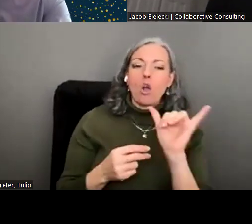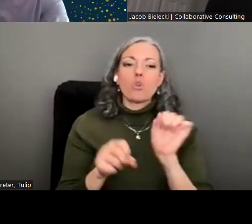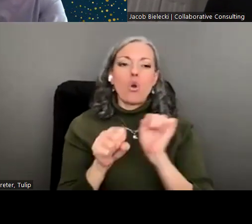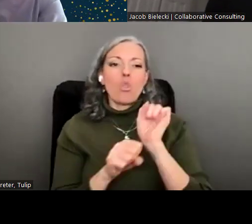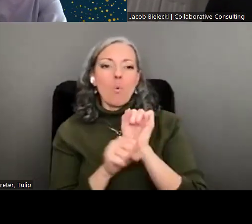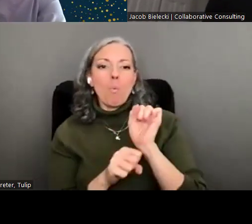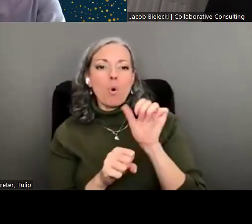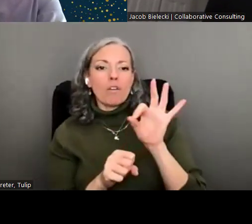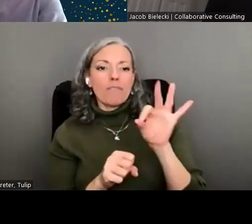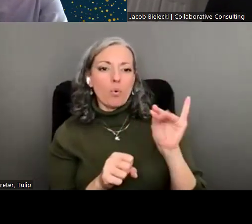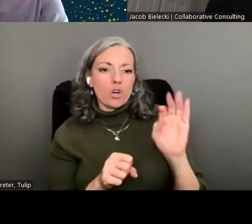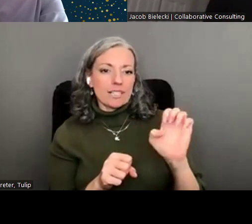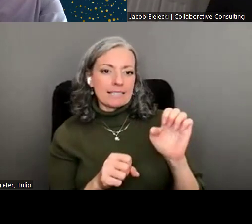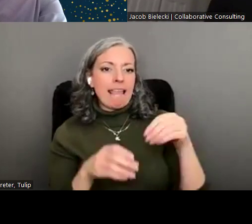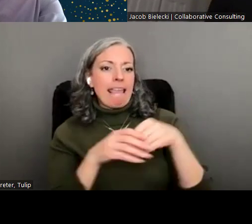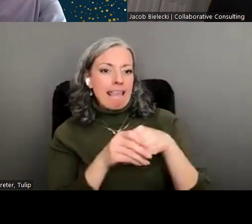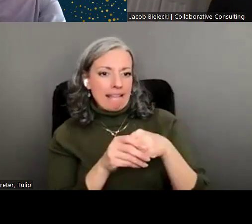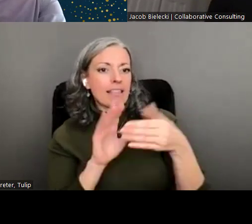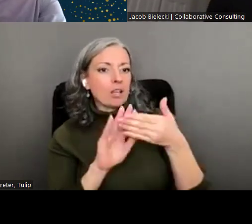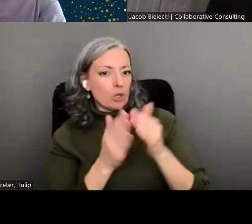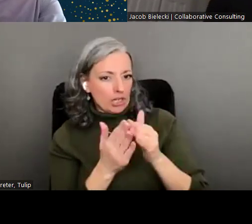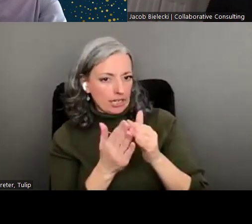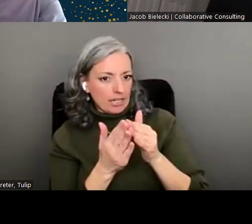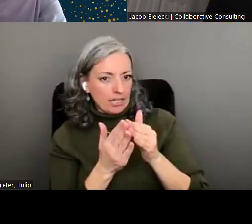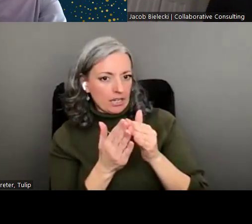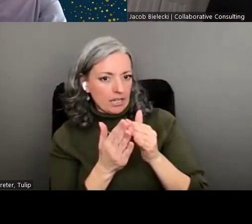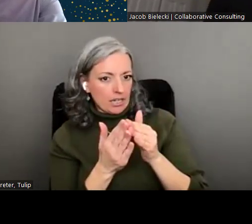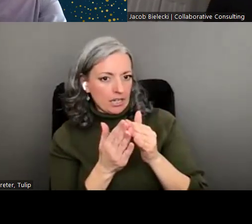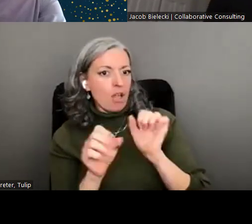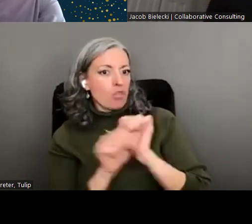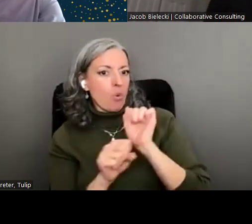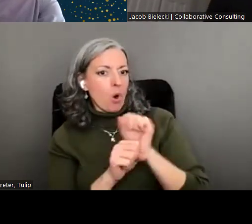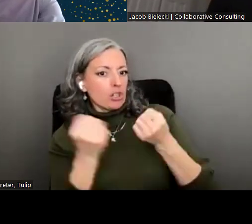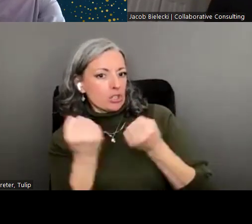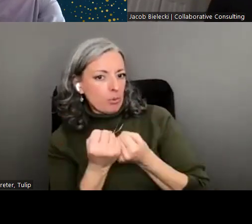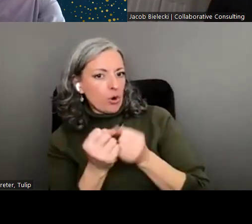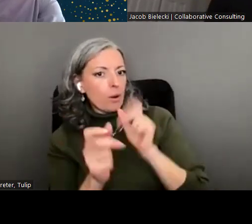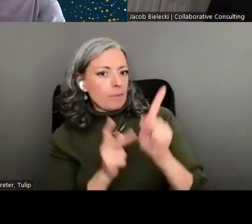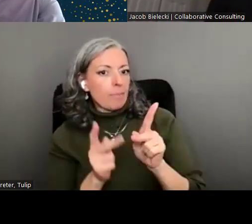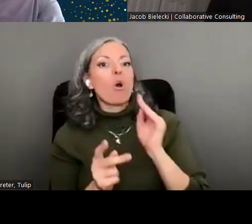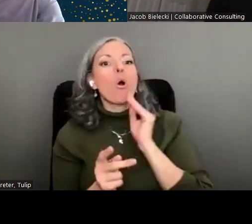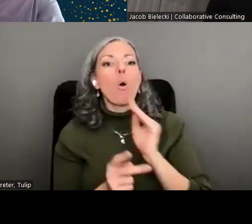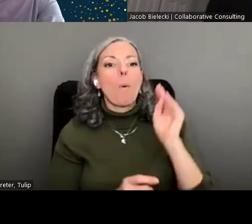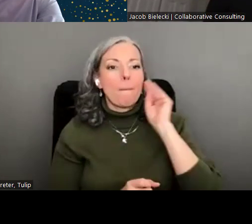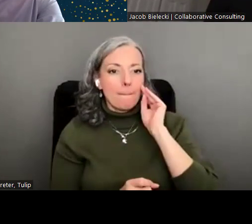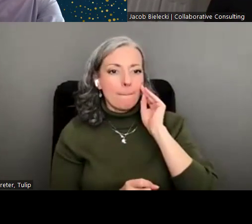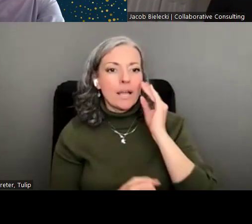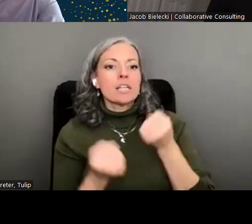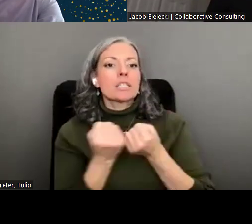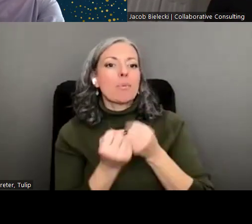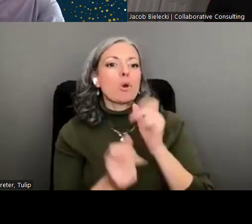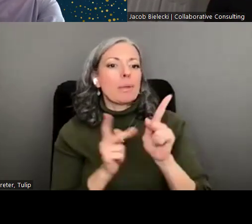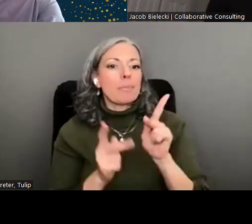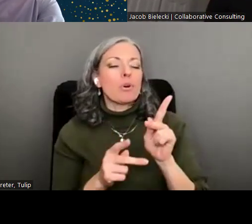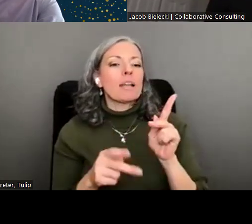the community at home, to the workforce to support people at home, to support people in